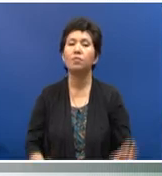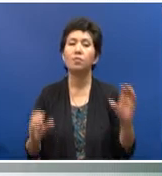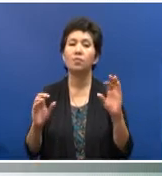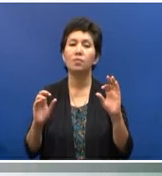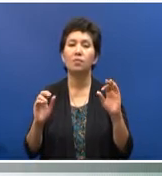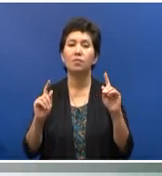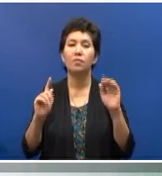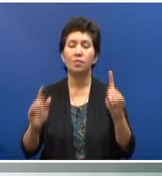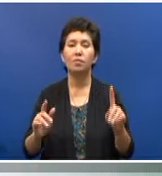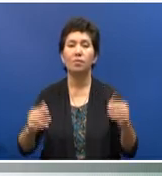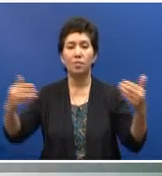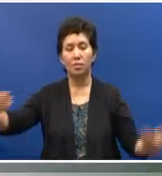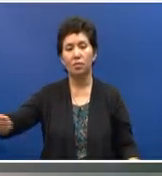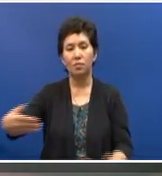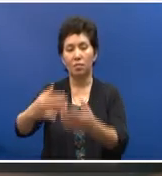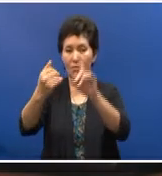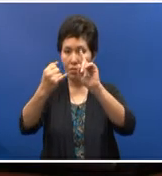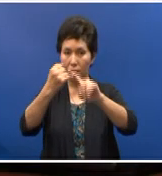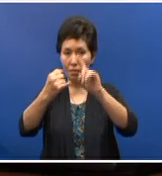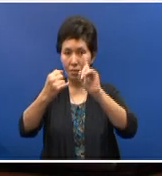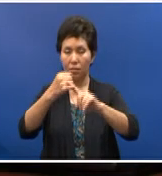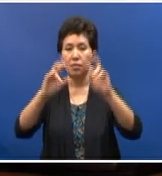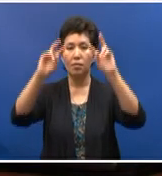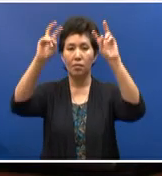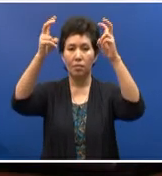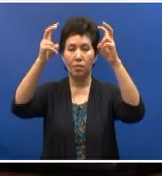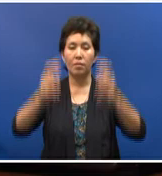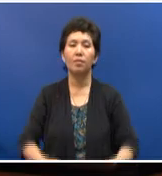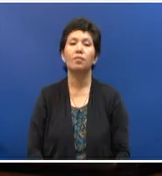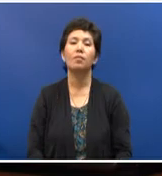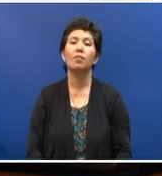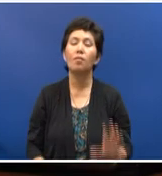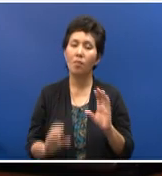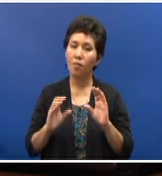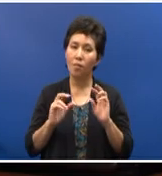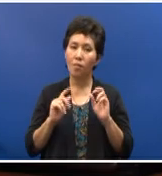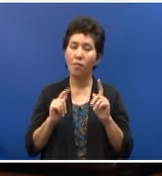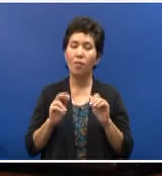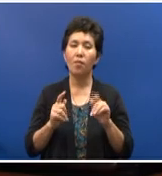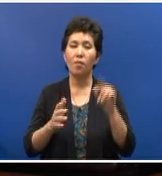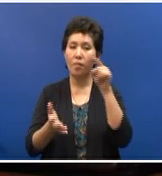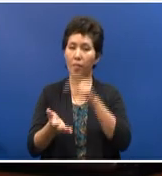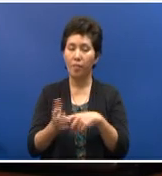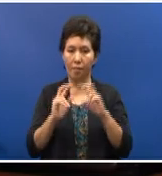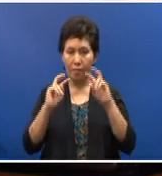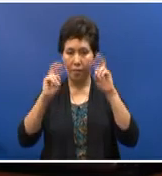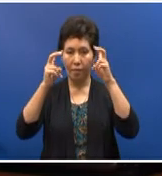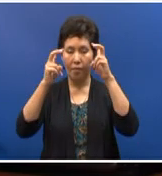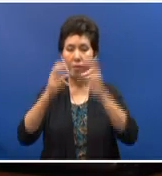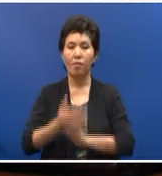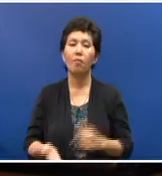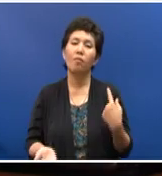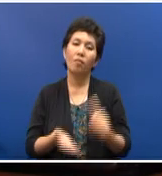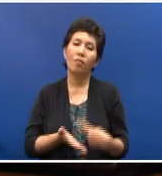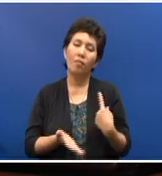Okay, let us continue to our last topic now. Okay, so this topic we are going to